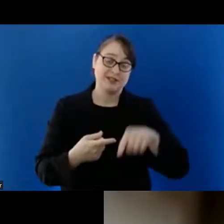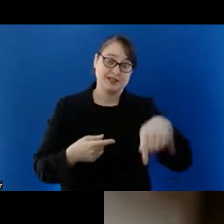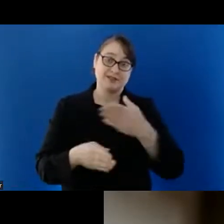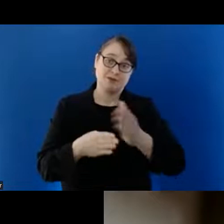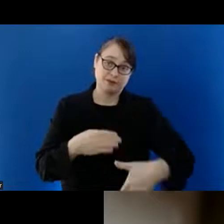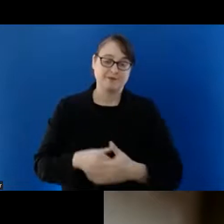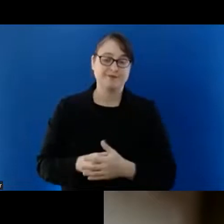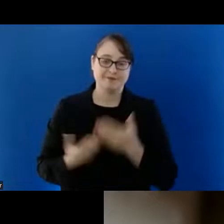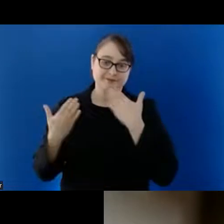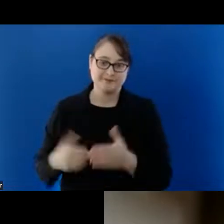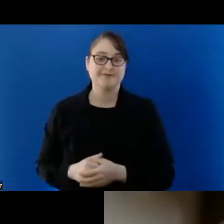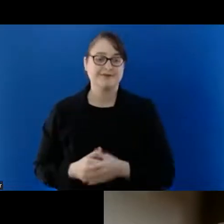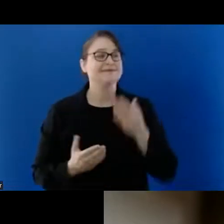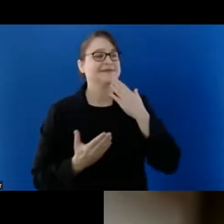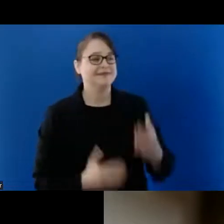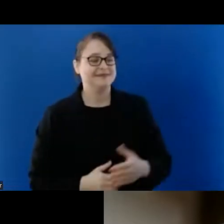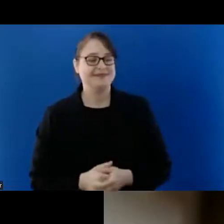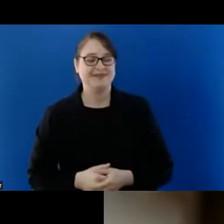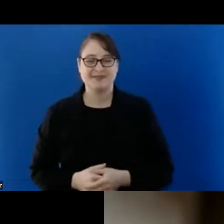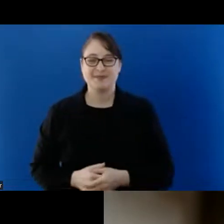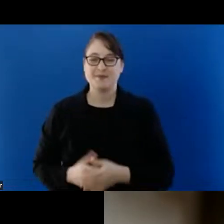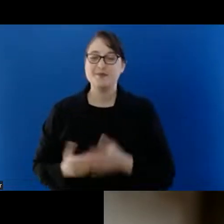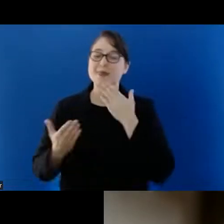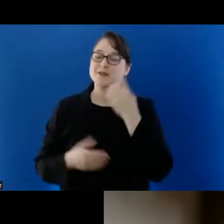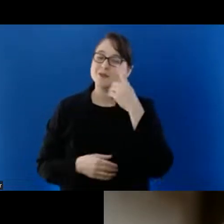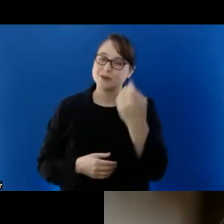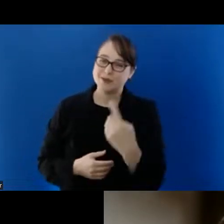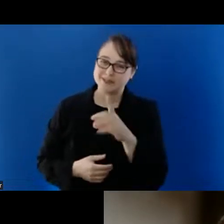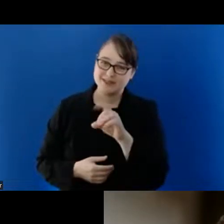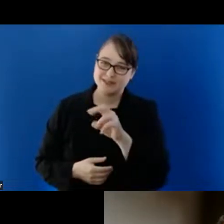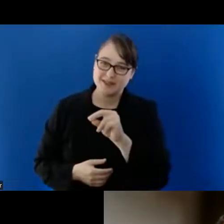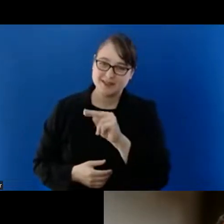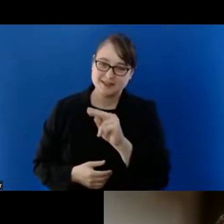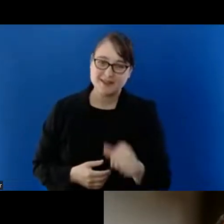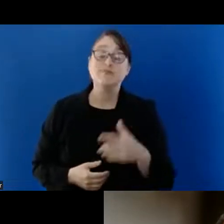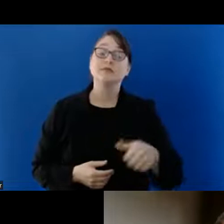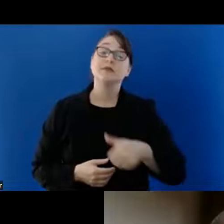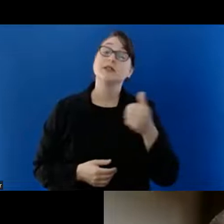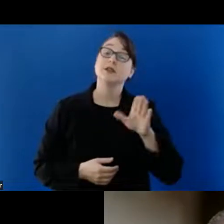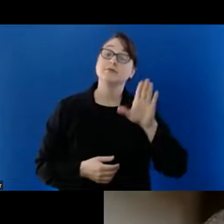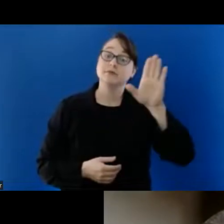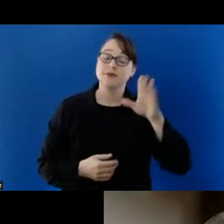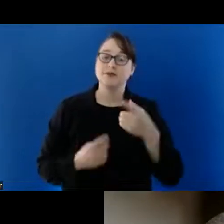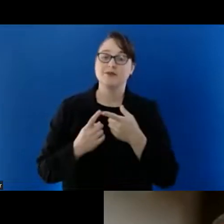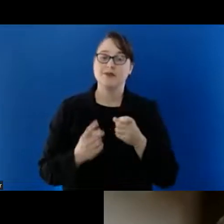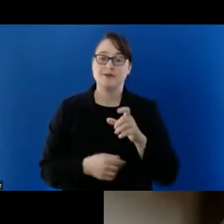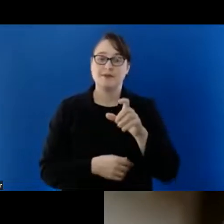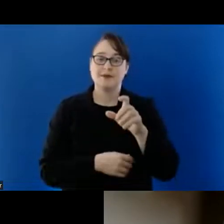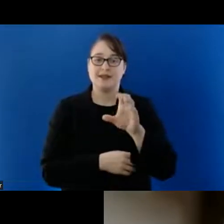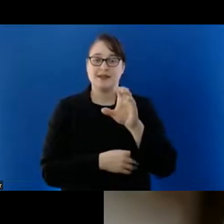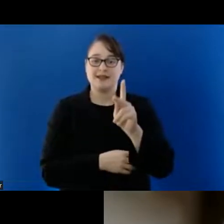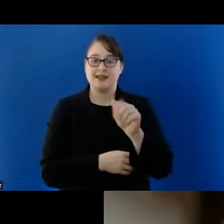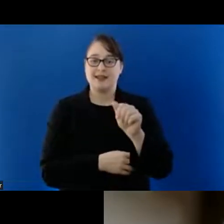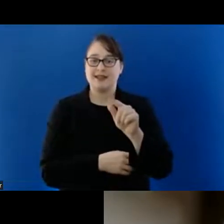you. Thank you. Thank you for your question, Donna. We have another one from Caitlin in the chat.